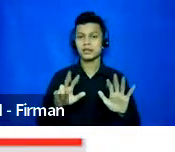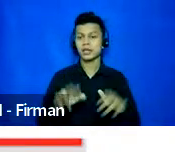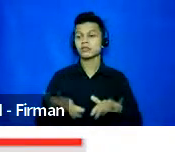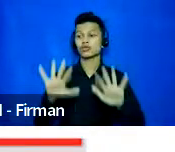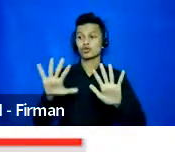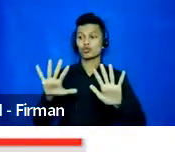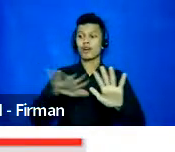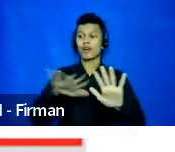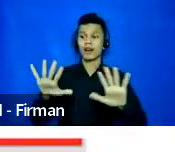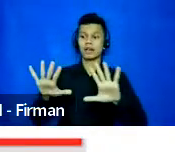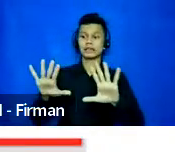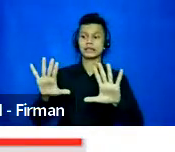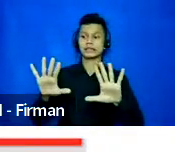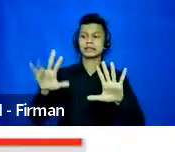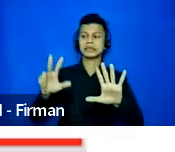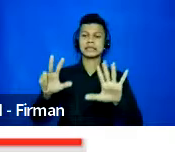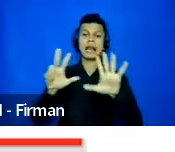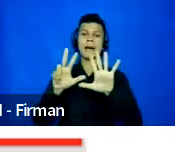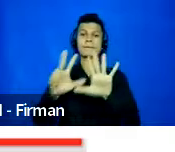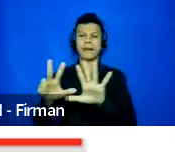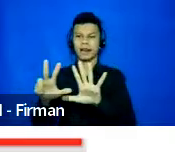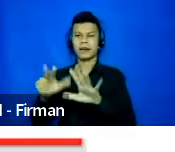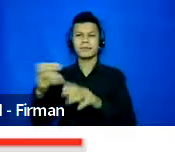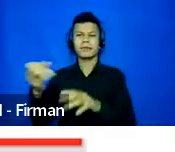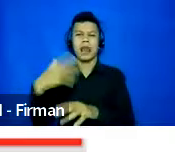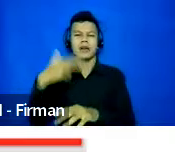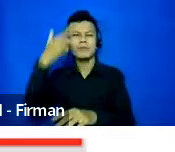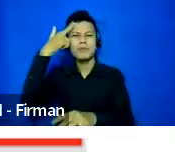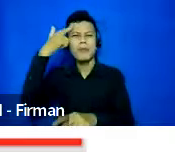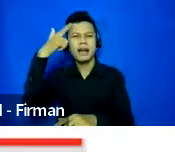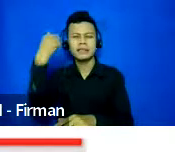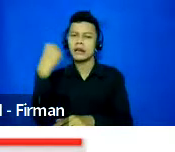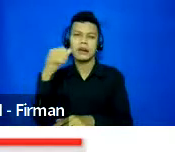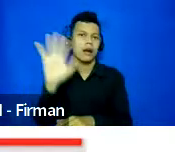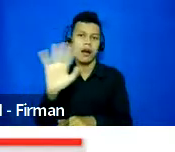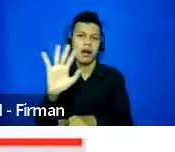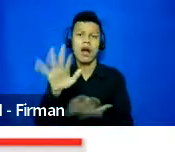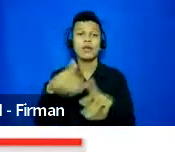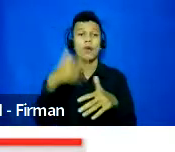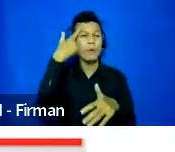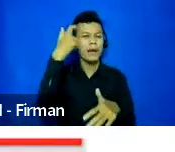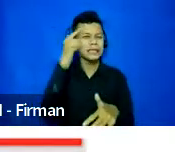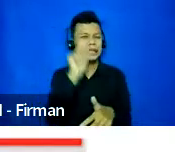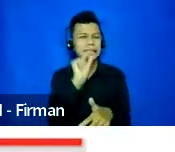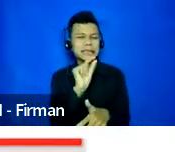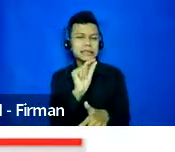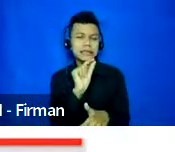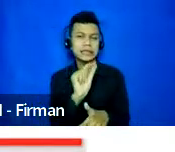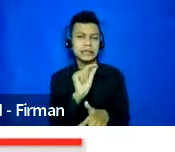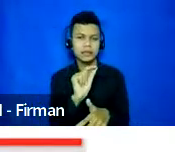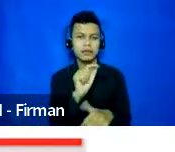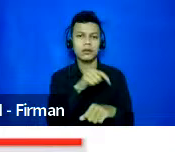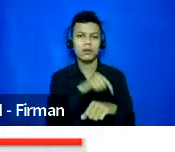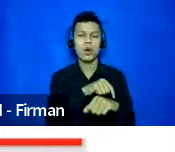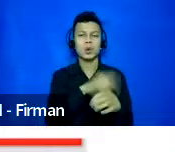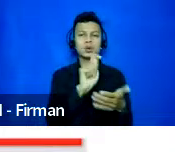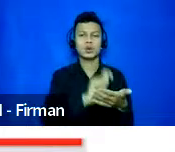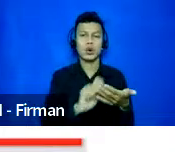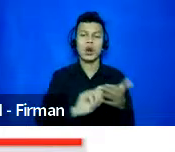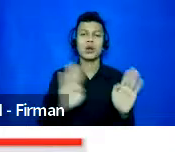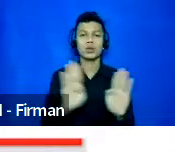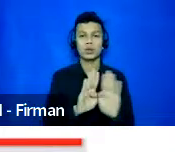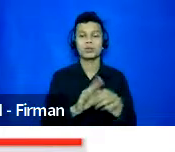at all or learning very little when they were during school closure. And 80% of